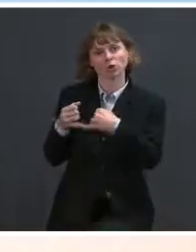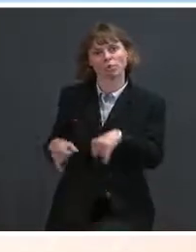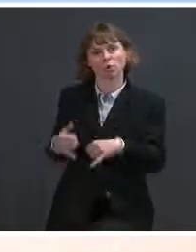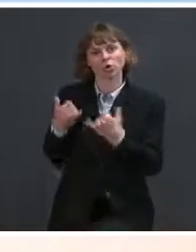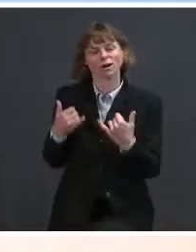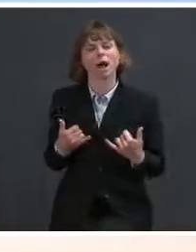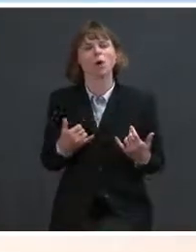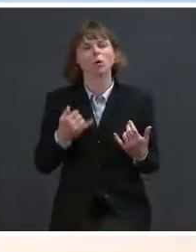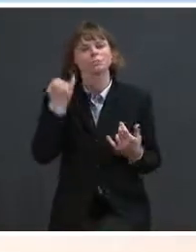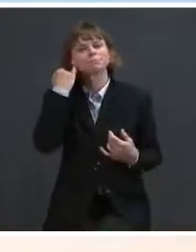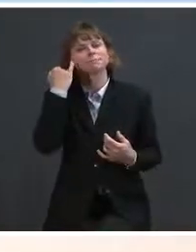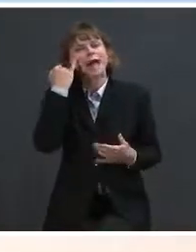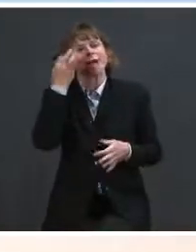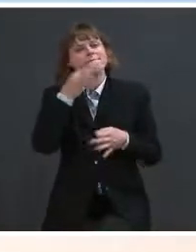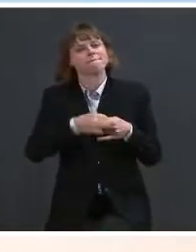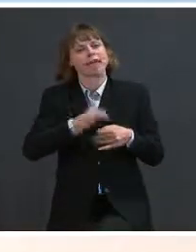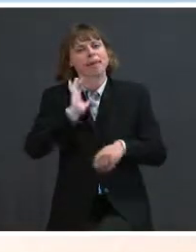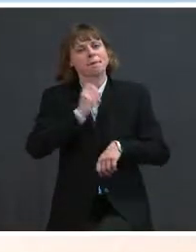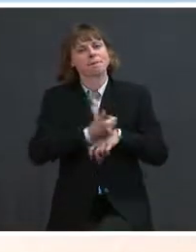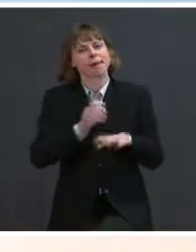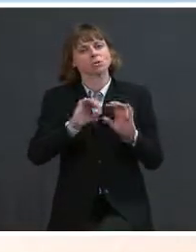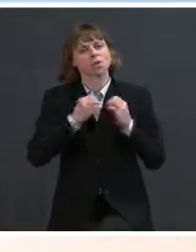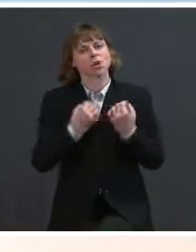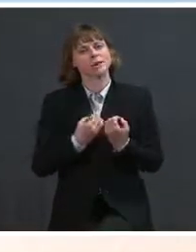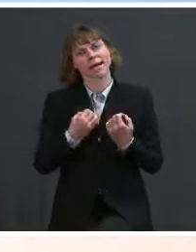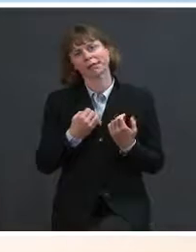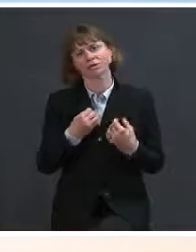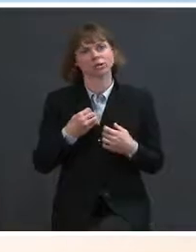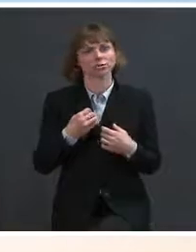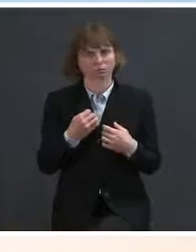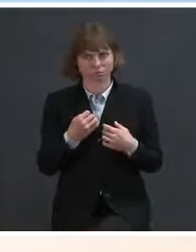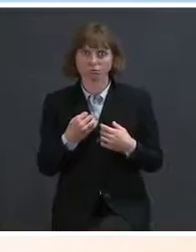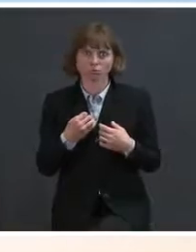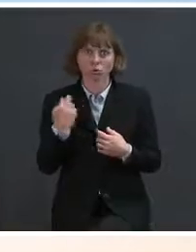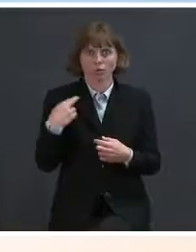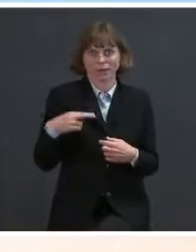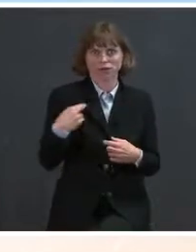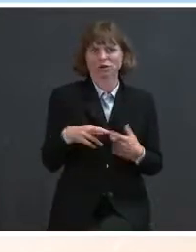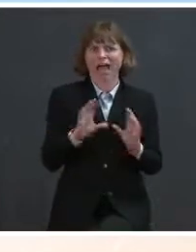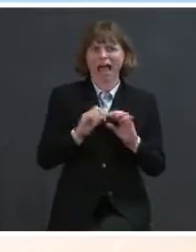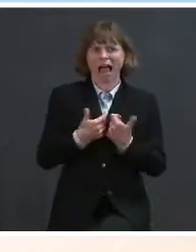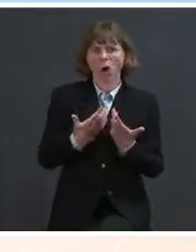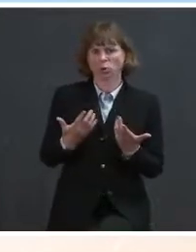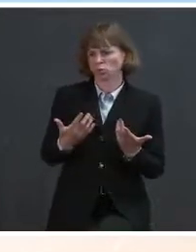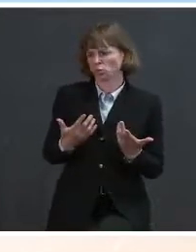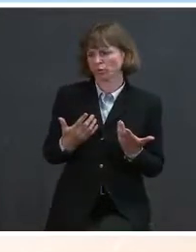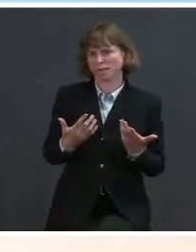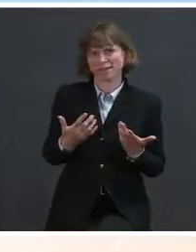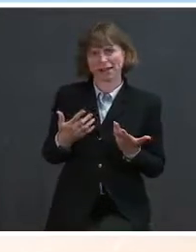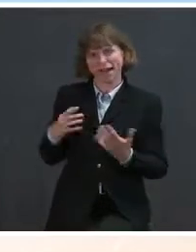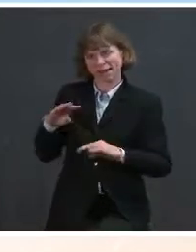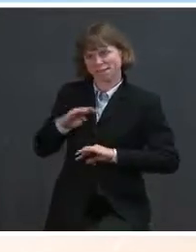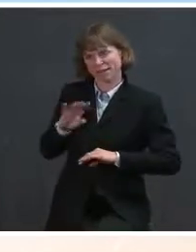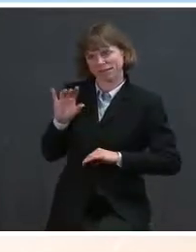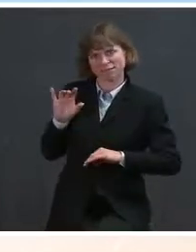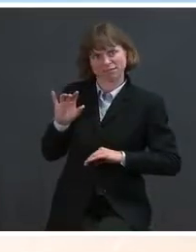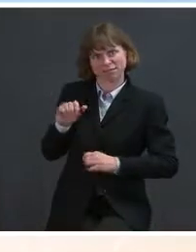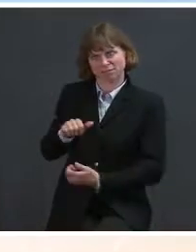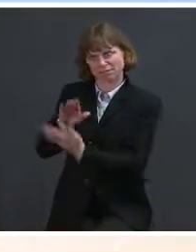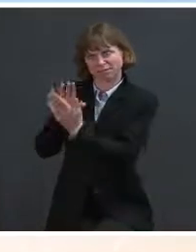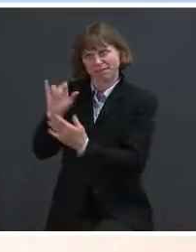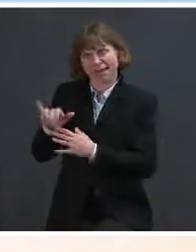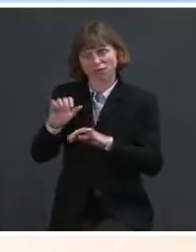faith-based organizations do to help meet that challenge? It's a great question. I mean, faith-based organizations are